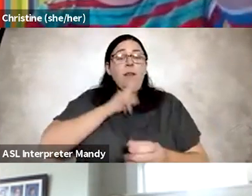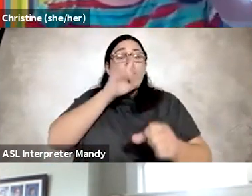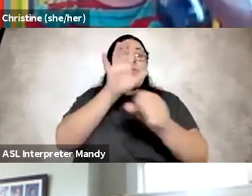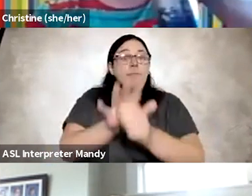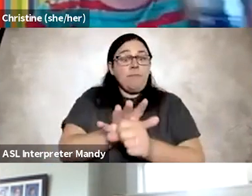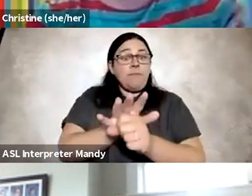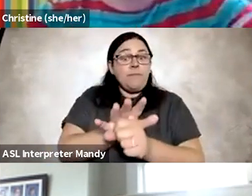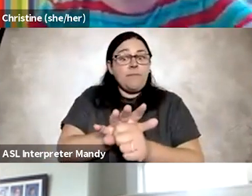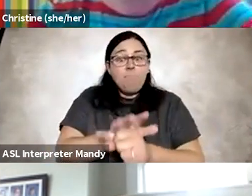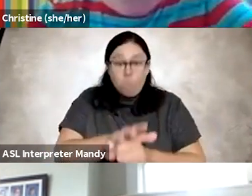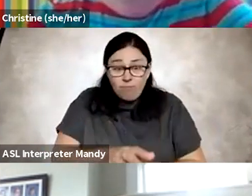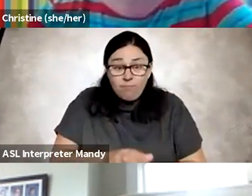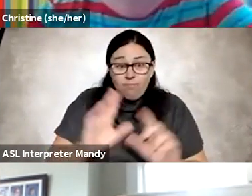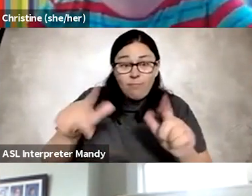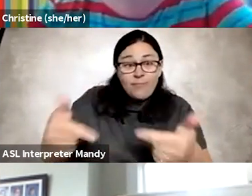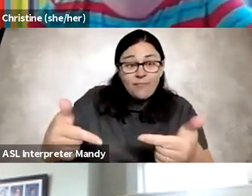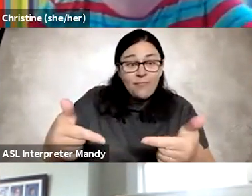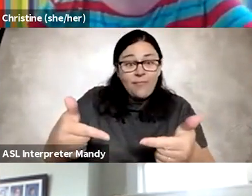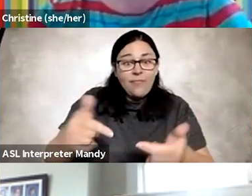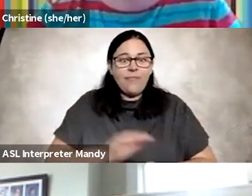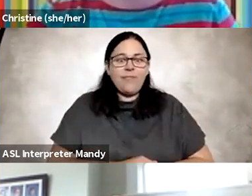So Patrick, take it away.